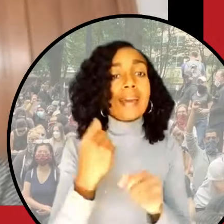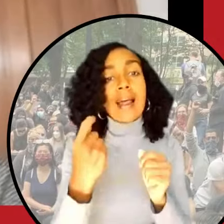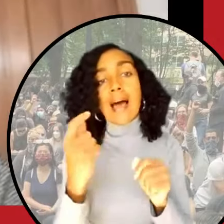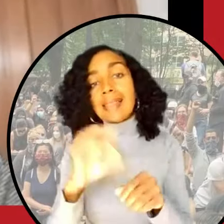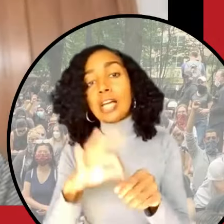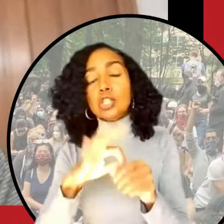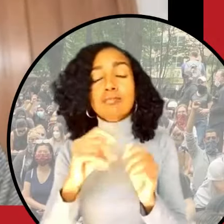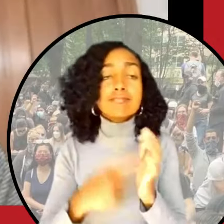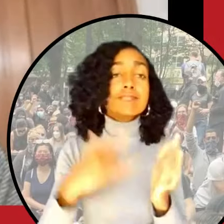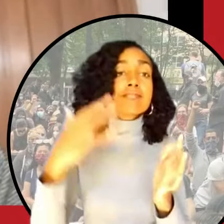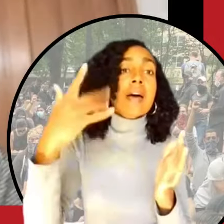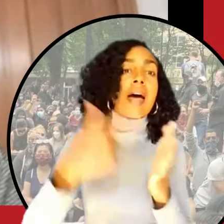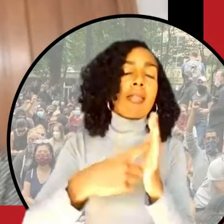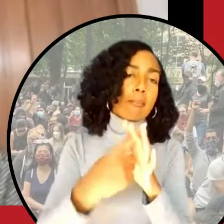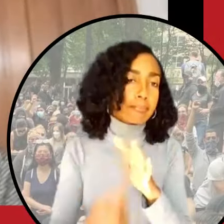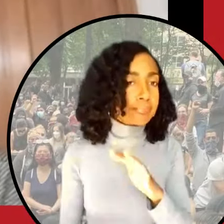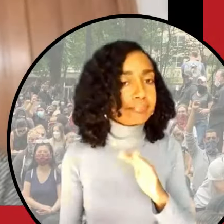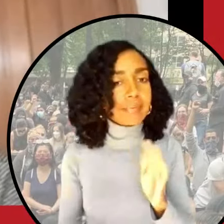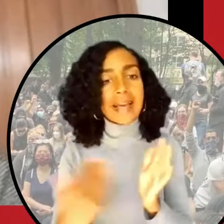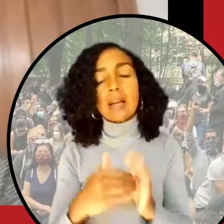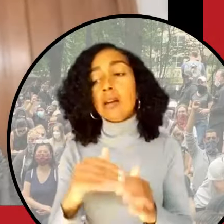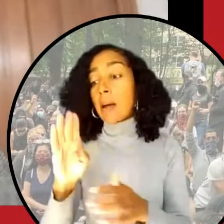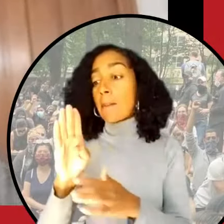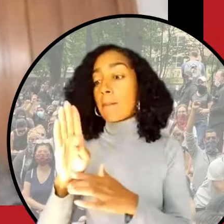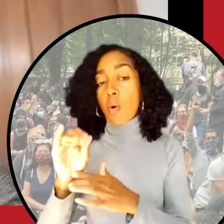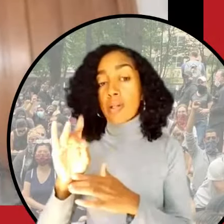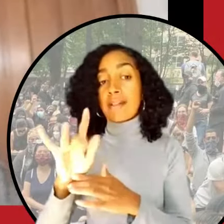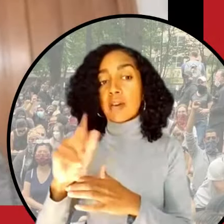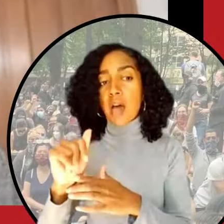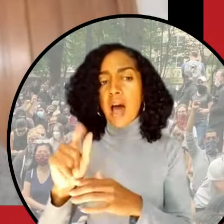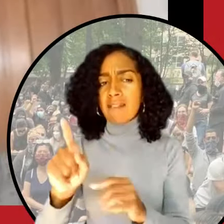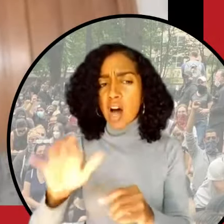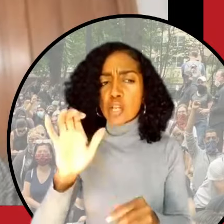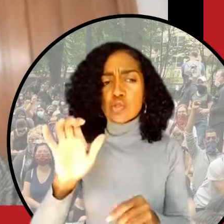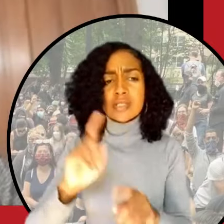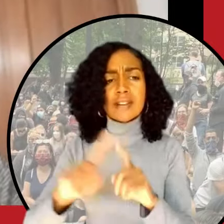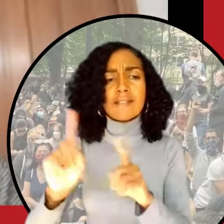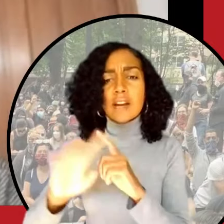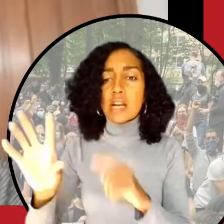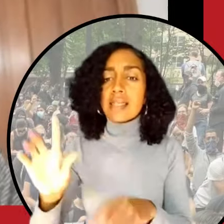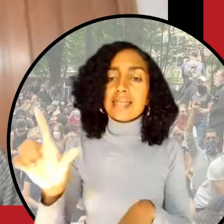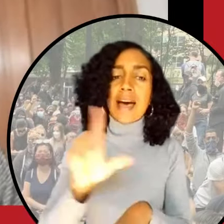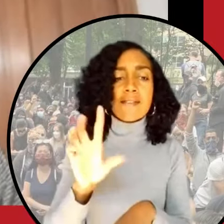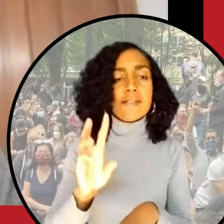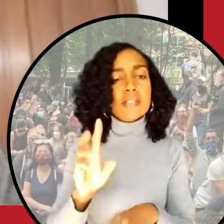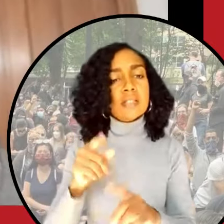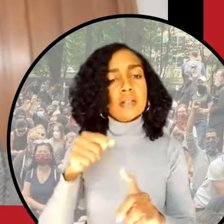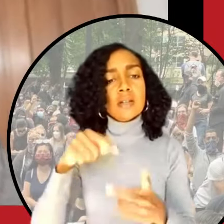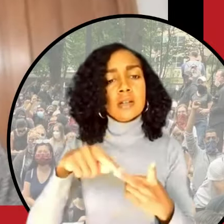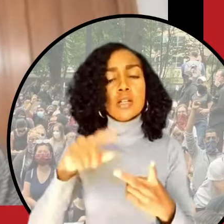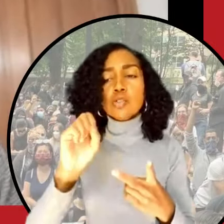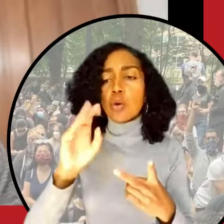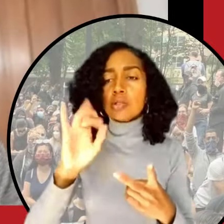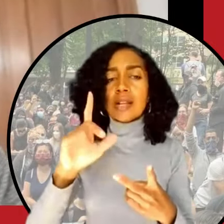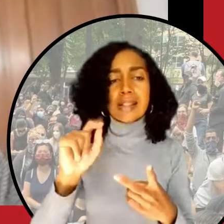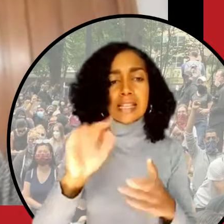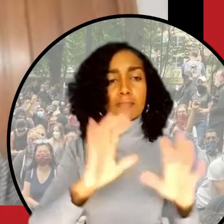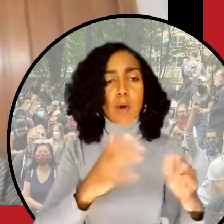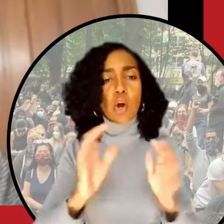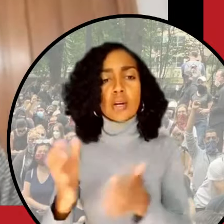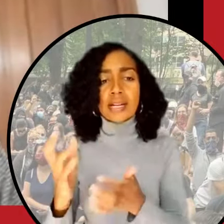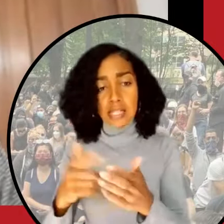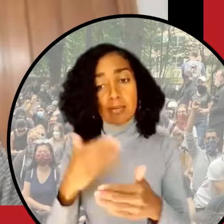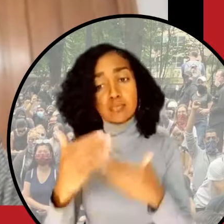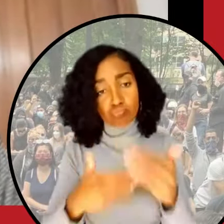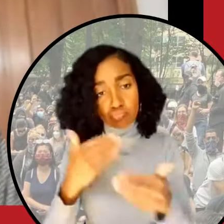disappear a year after. In Bolivia, there's 100 left-wing, socialist, communist parties that have fared very well in